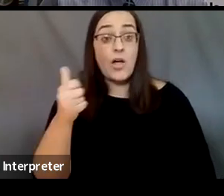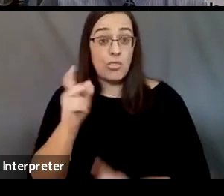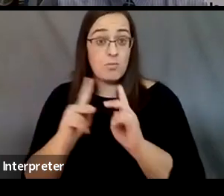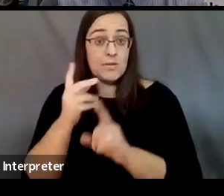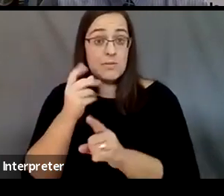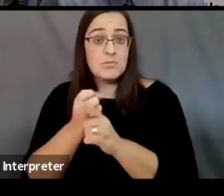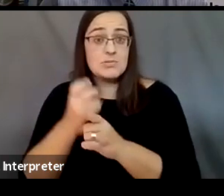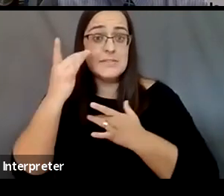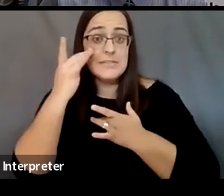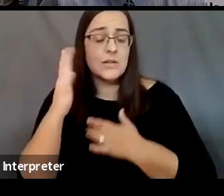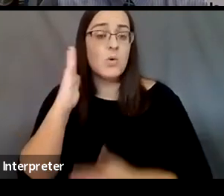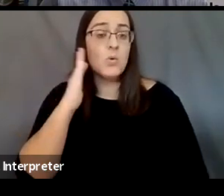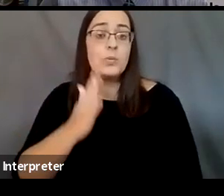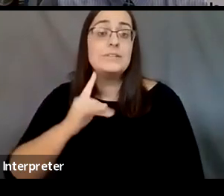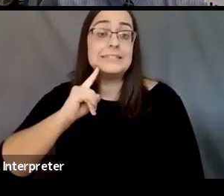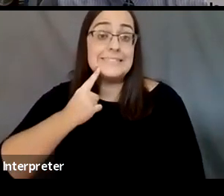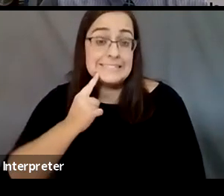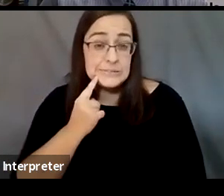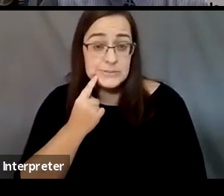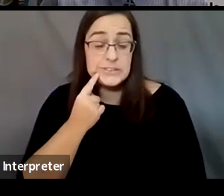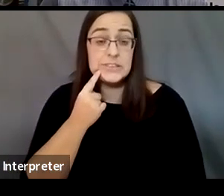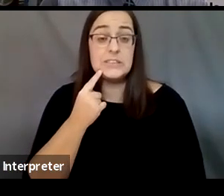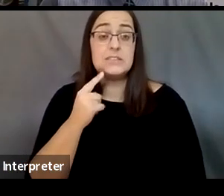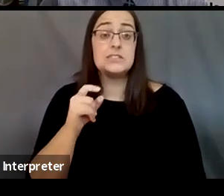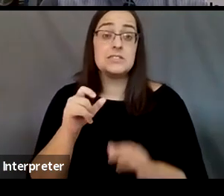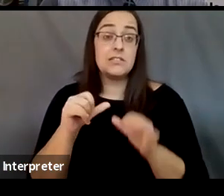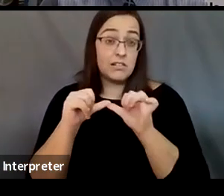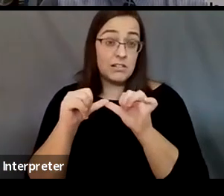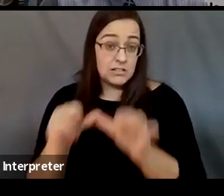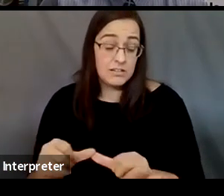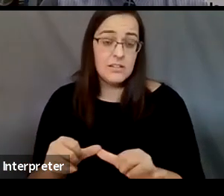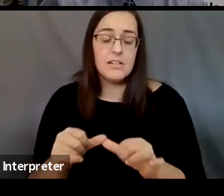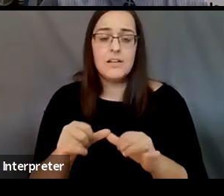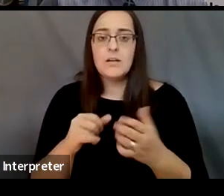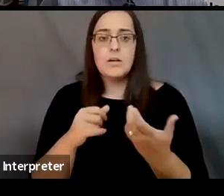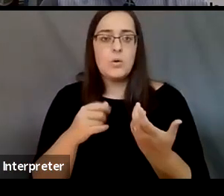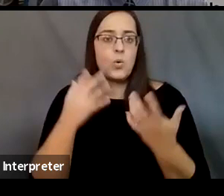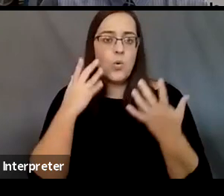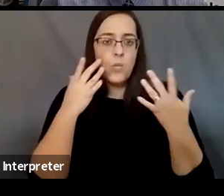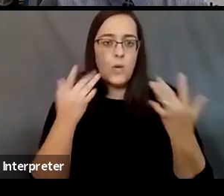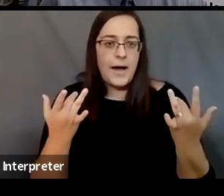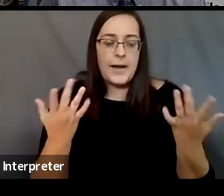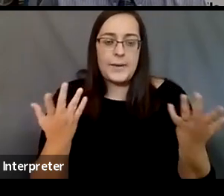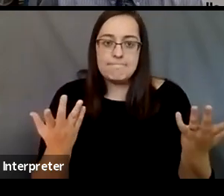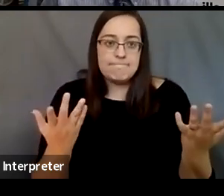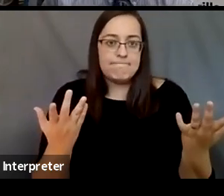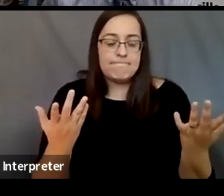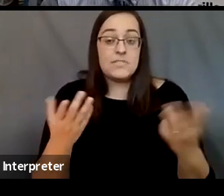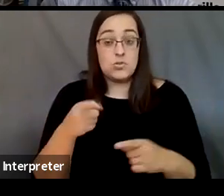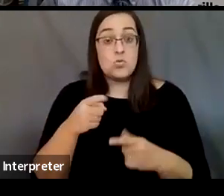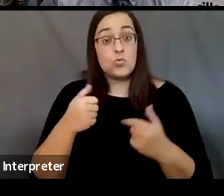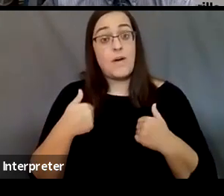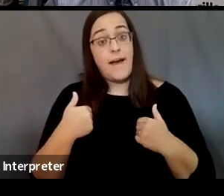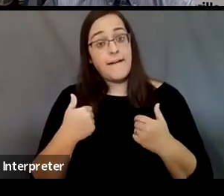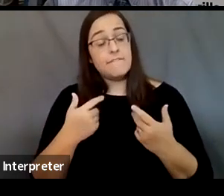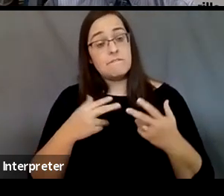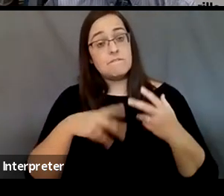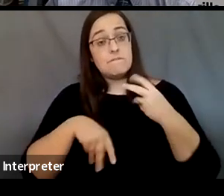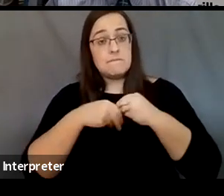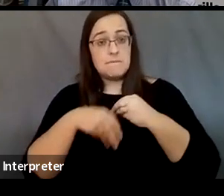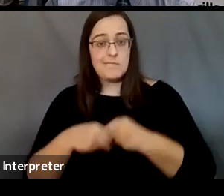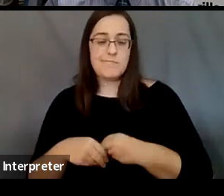not always predicted by your underlying comorbidities. There's no question that if you have underlying comorbidities